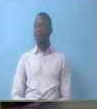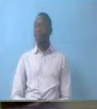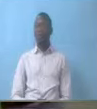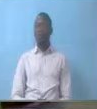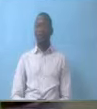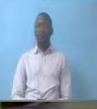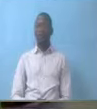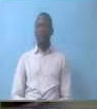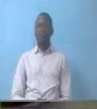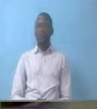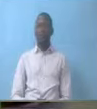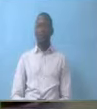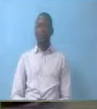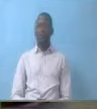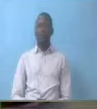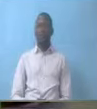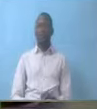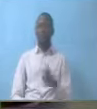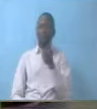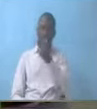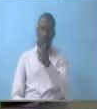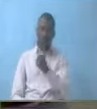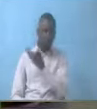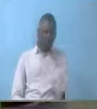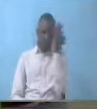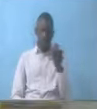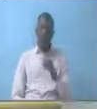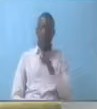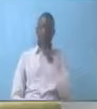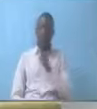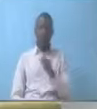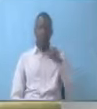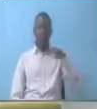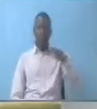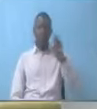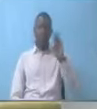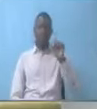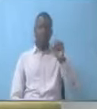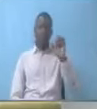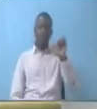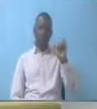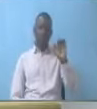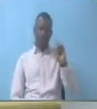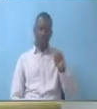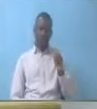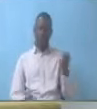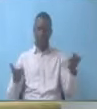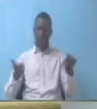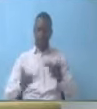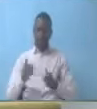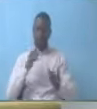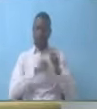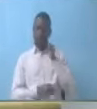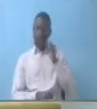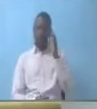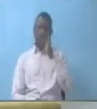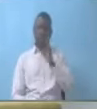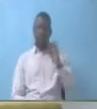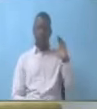Good morning, Mr. Mbai. Welcome back to the TRRC. Mr. Mbai, nyung la nuyu di la dalala